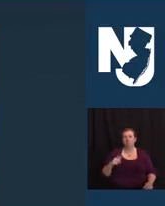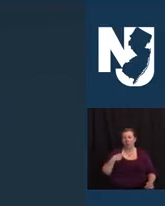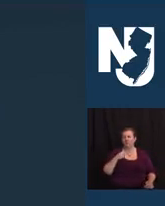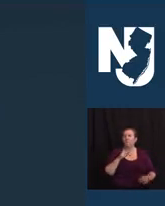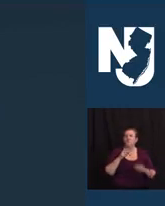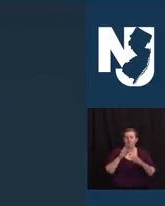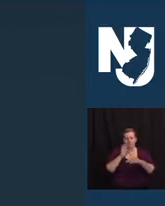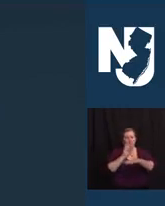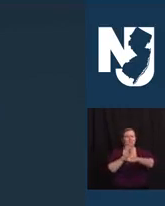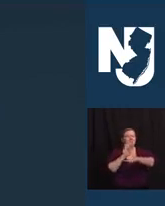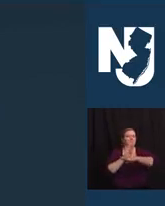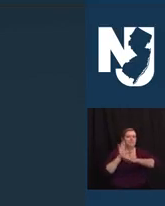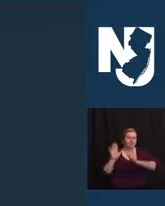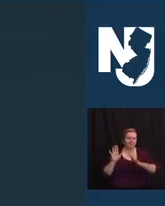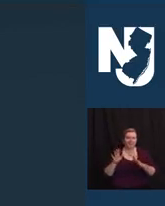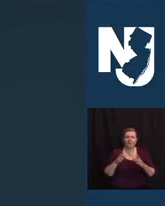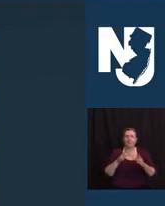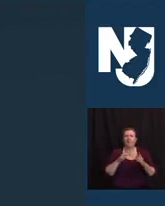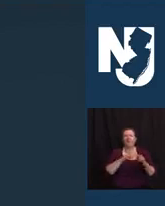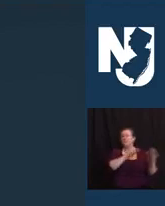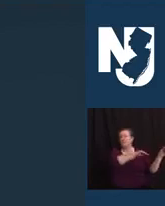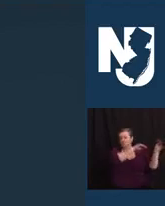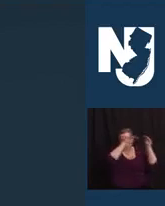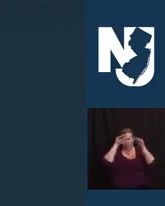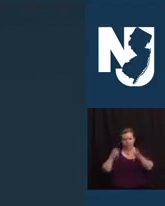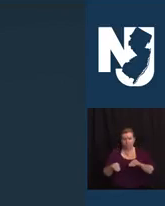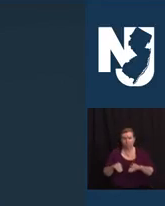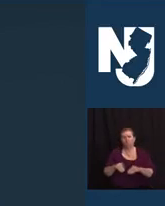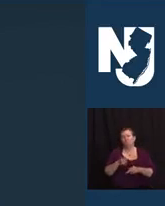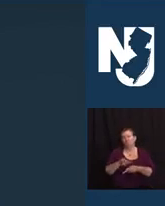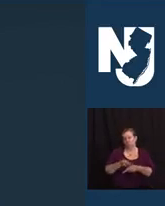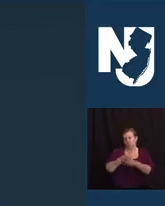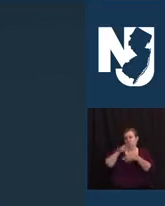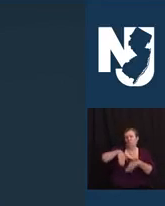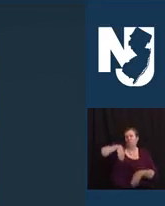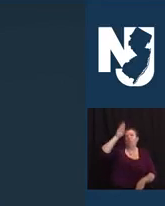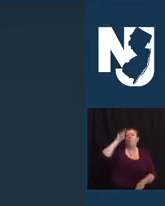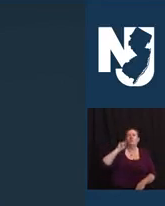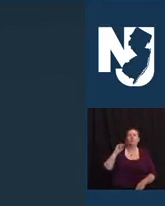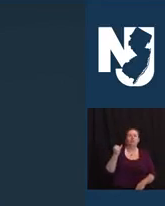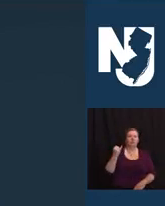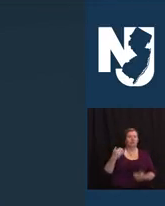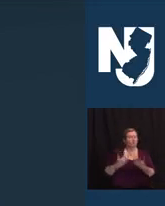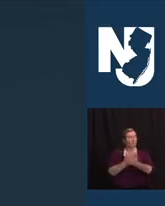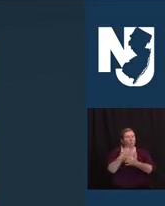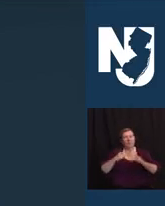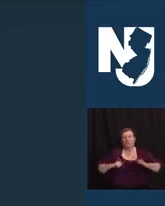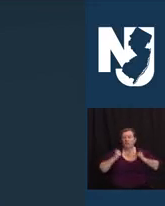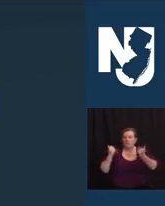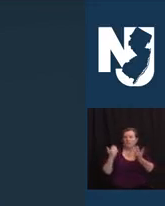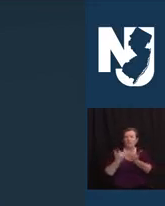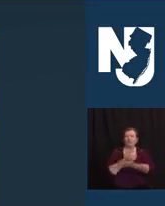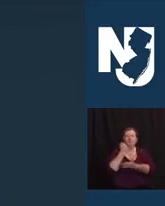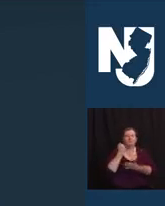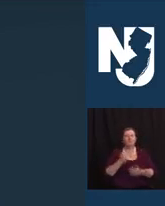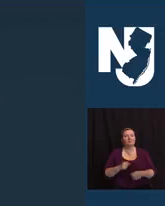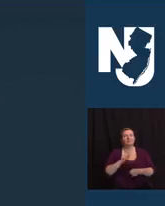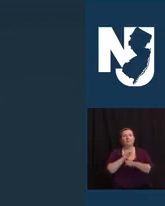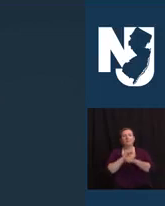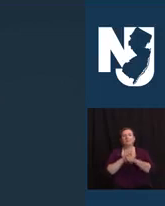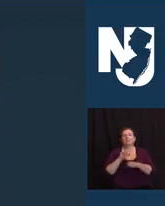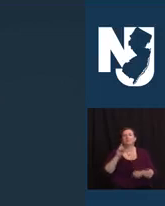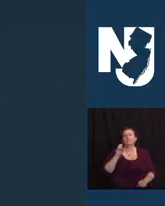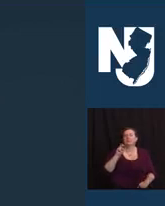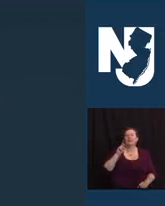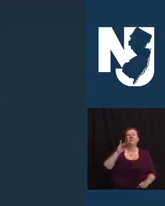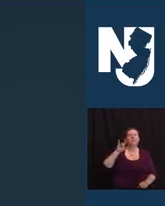her way back to the United States and to North Jersey for a new life. She first found work in Denville, but was better known for the Netkong